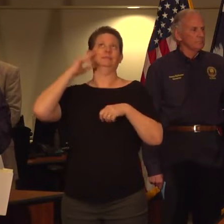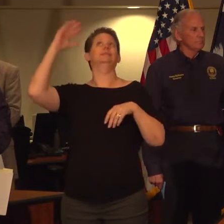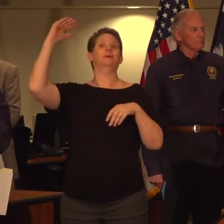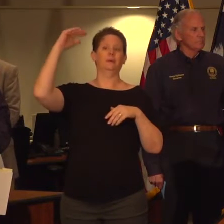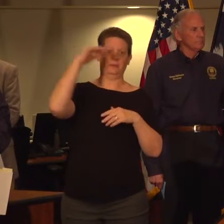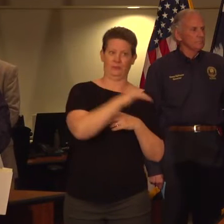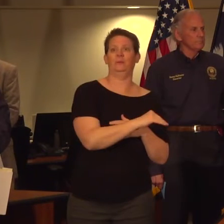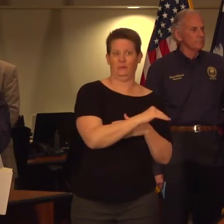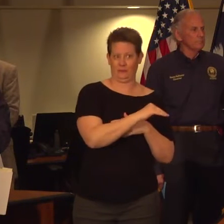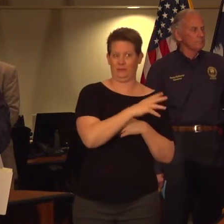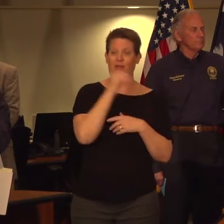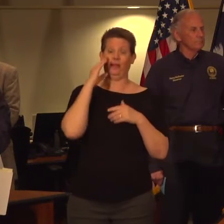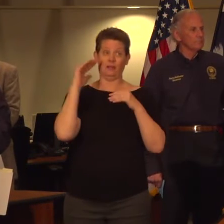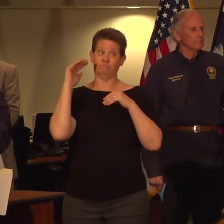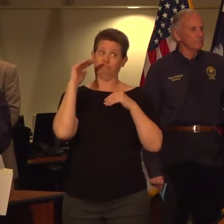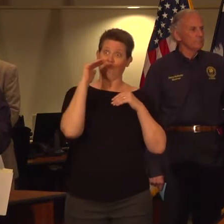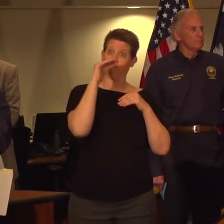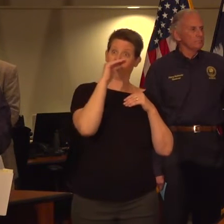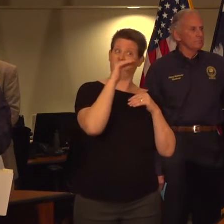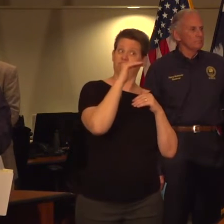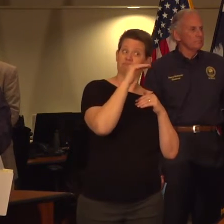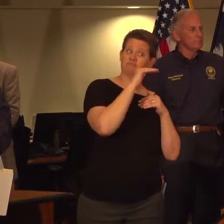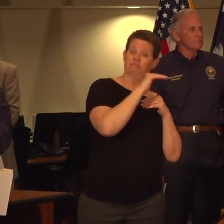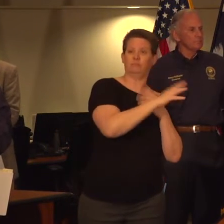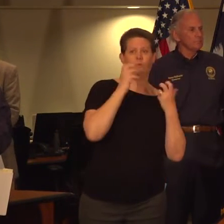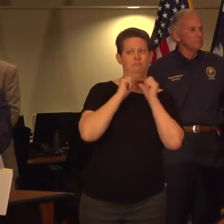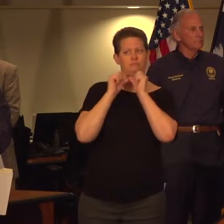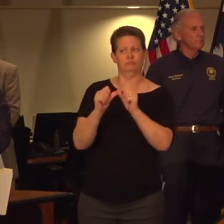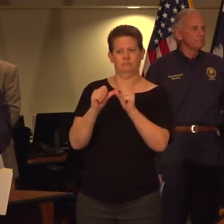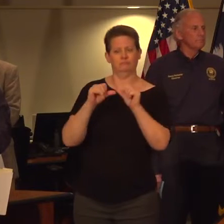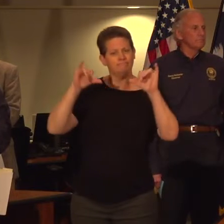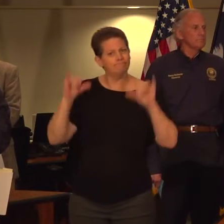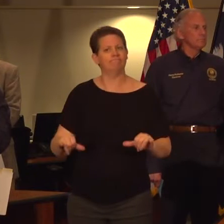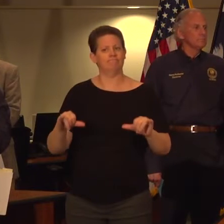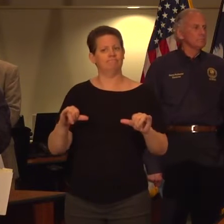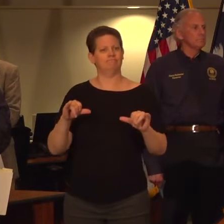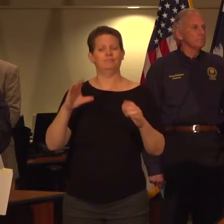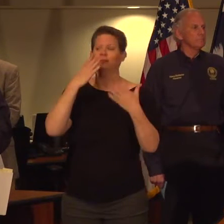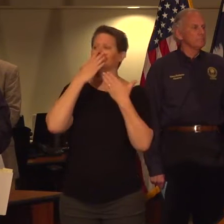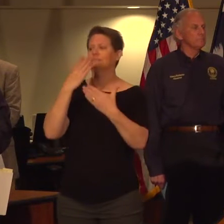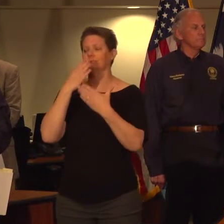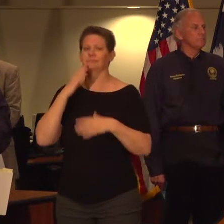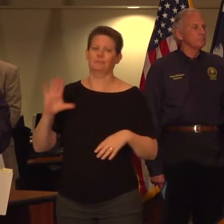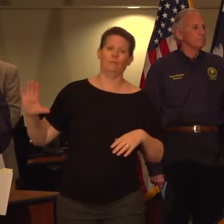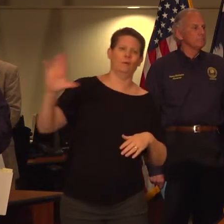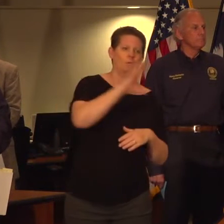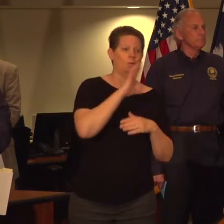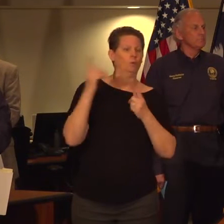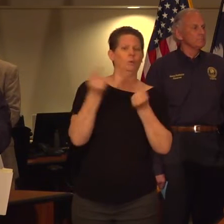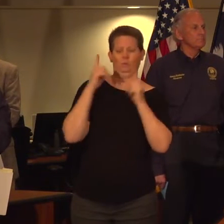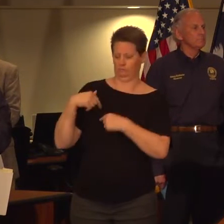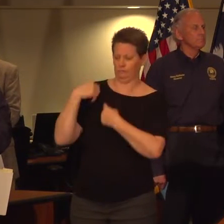curve and for a more prolonged period of time. And I do want to thank all South Carolinians for their individual efforts to stay home,